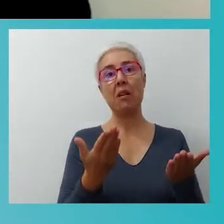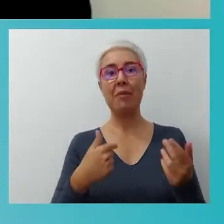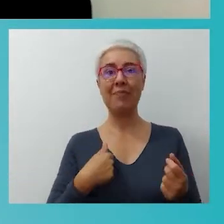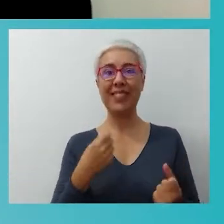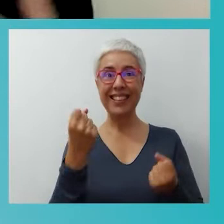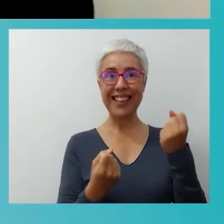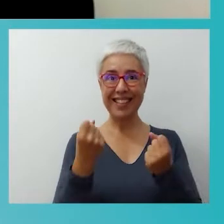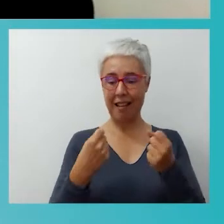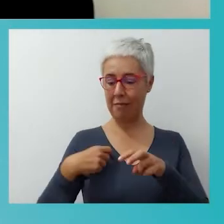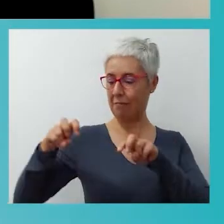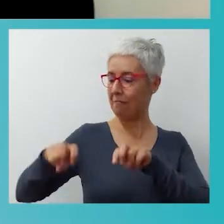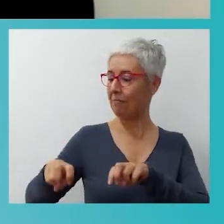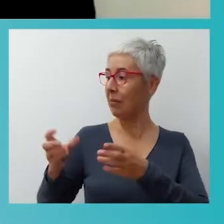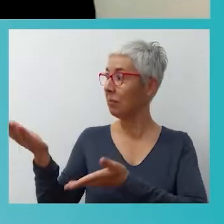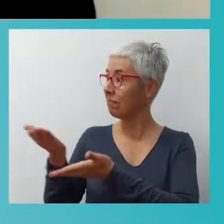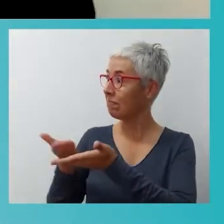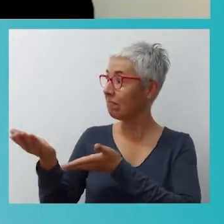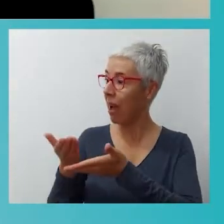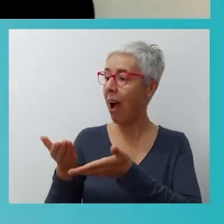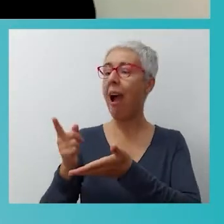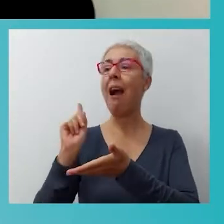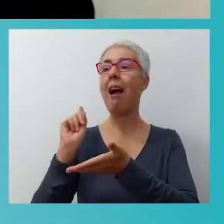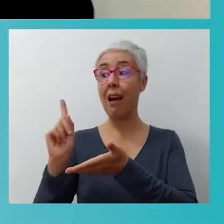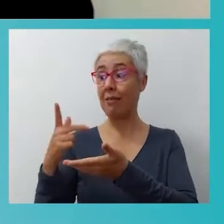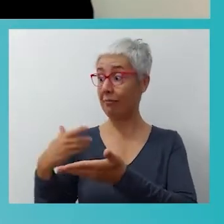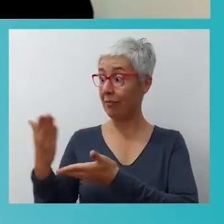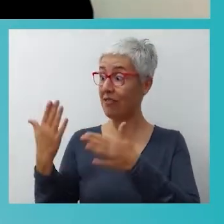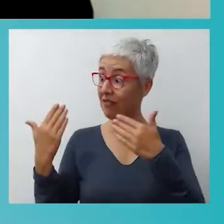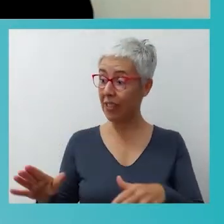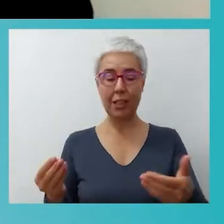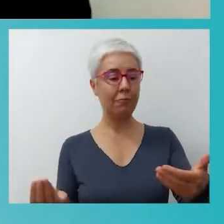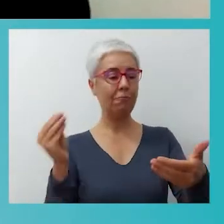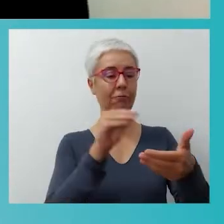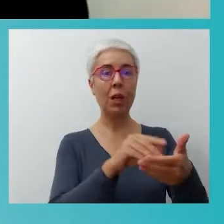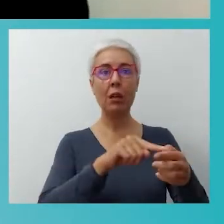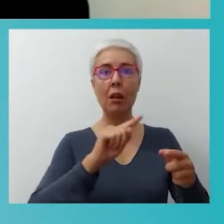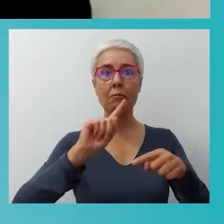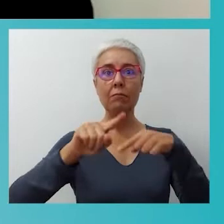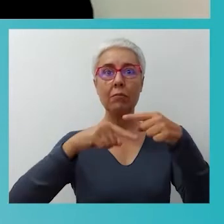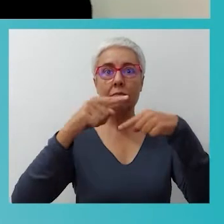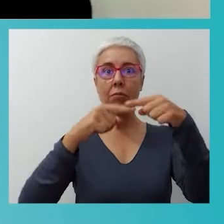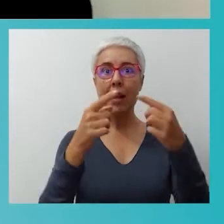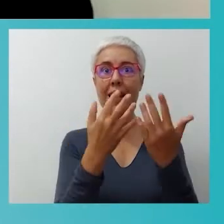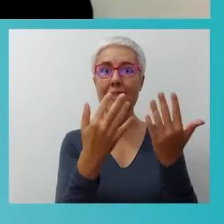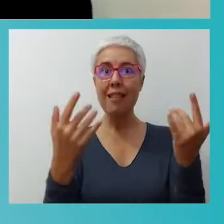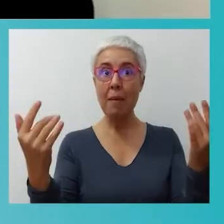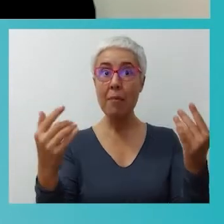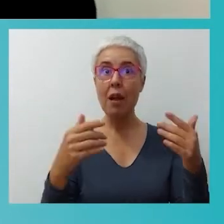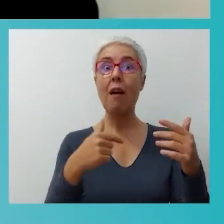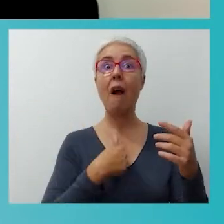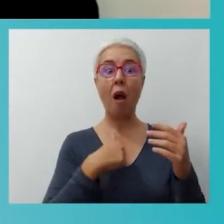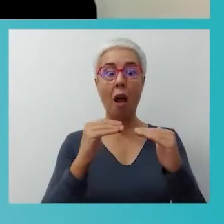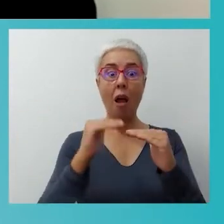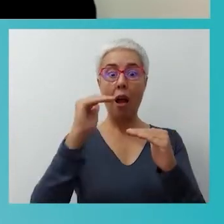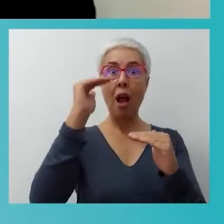work. For example, sharing a car. Ciclo Green will transform those sustainable kilometers into points that employees are able to